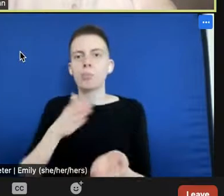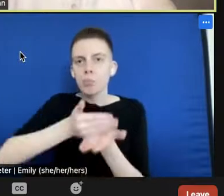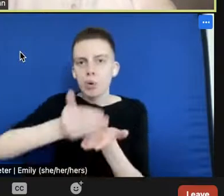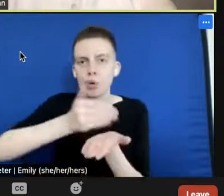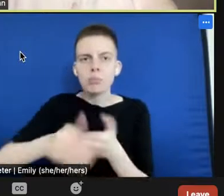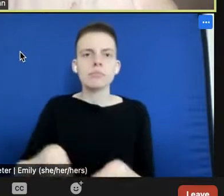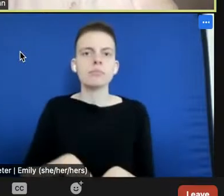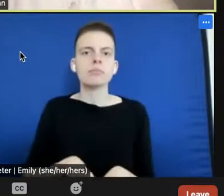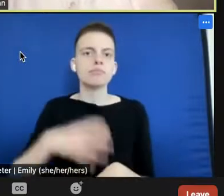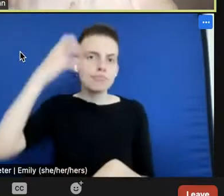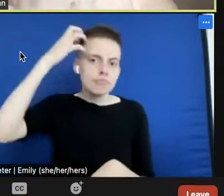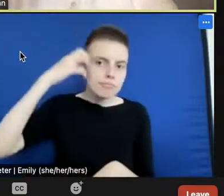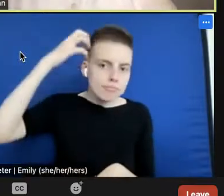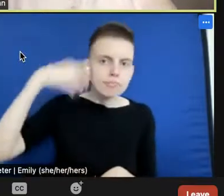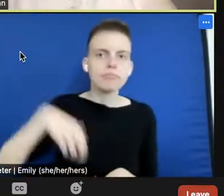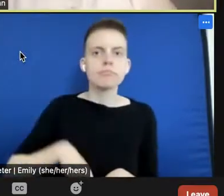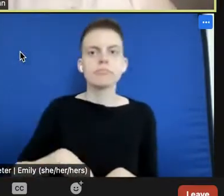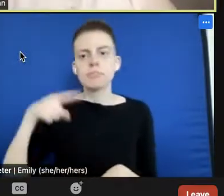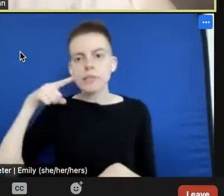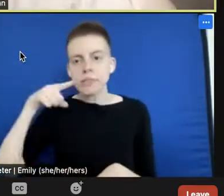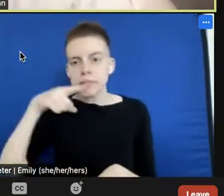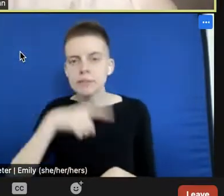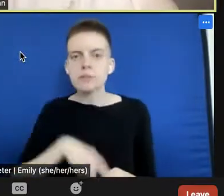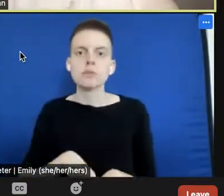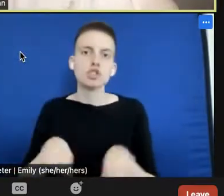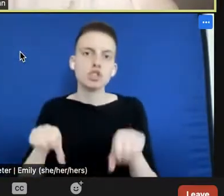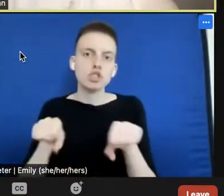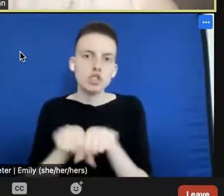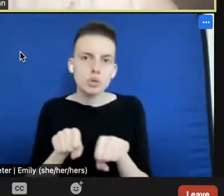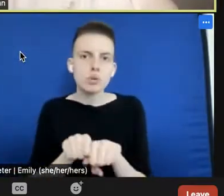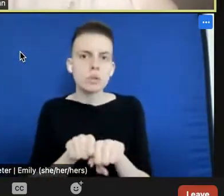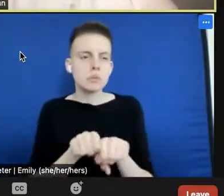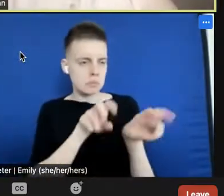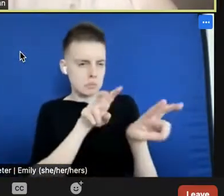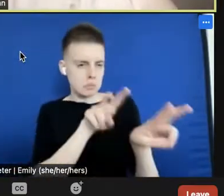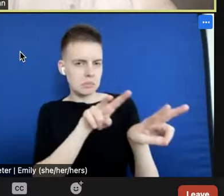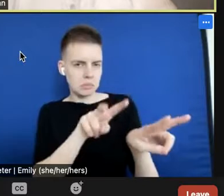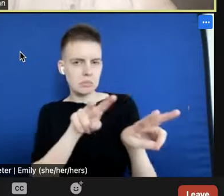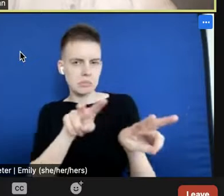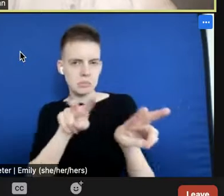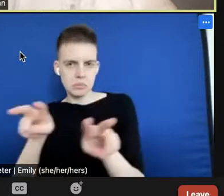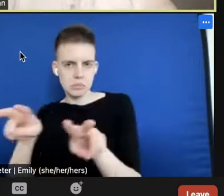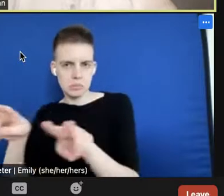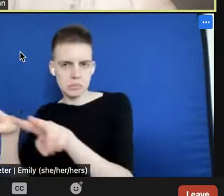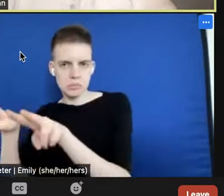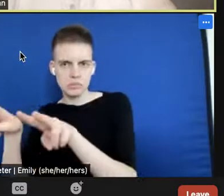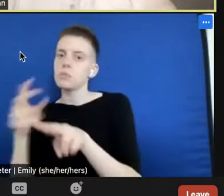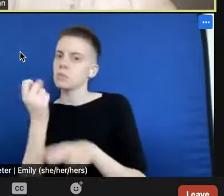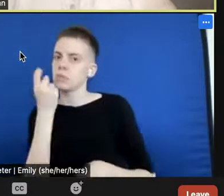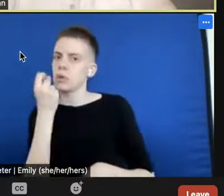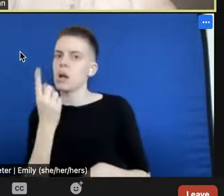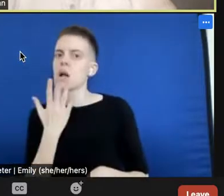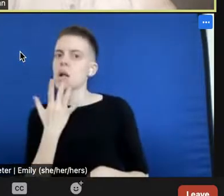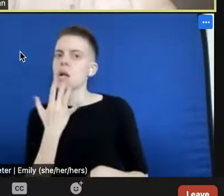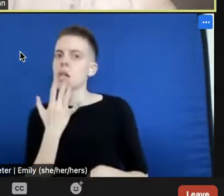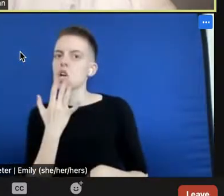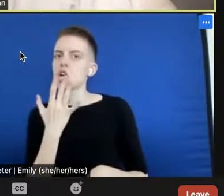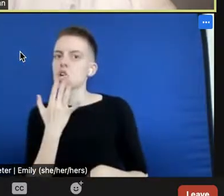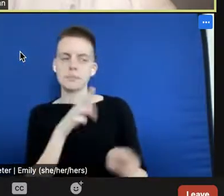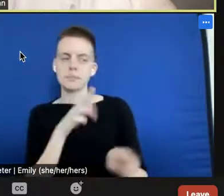a toothbrush, a shoe. And the color photographs the student was able to recognize